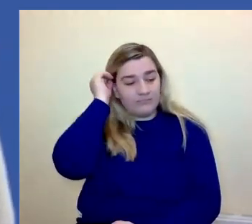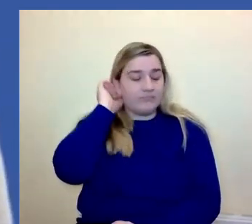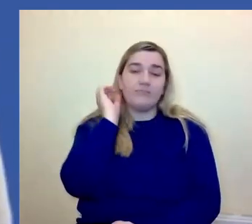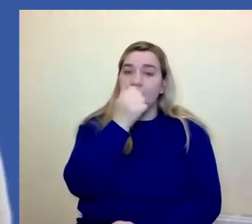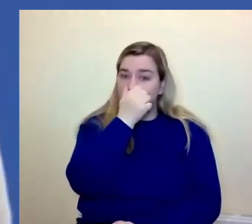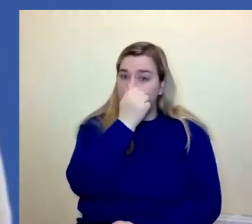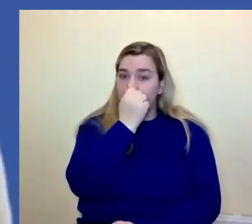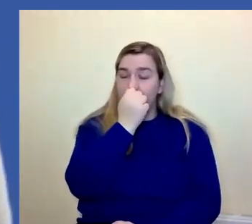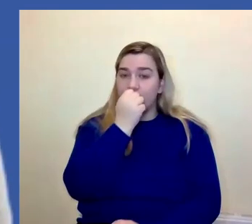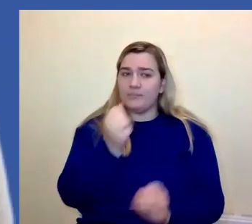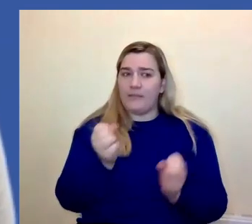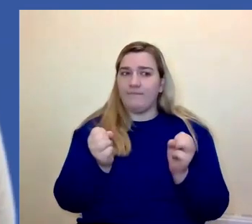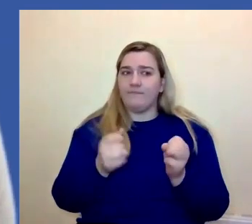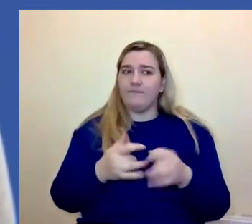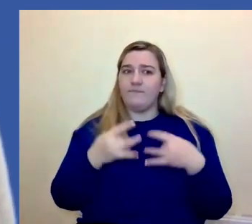empowering enough,